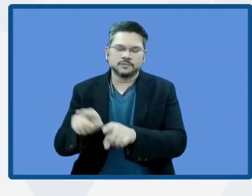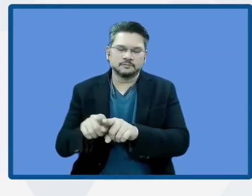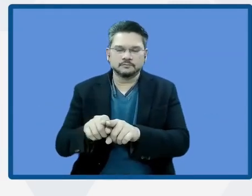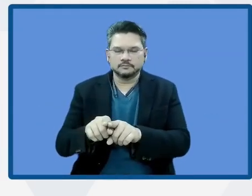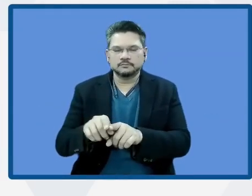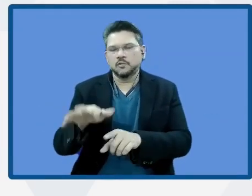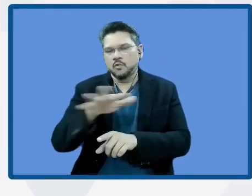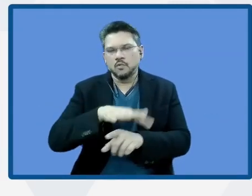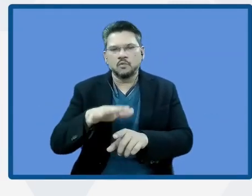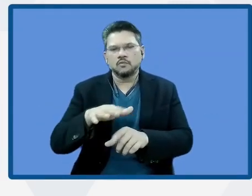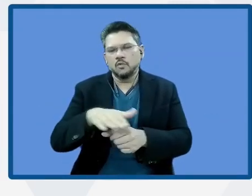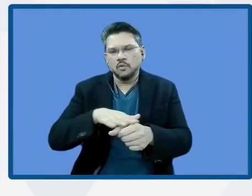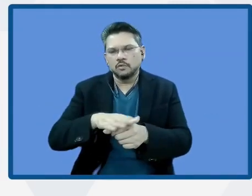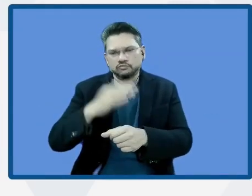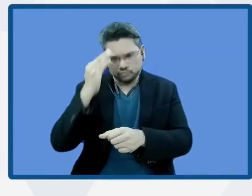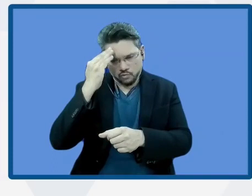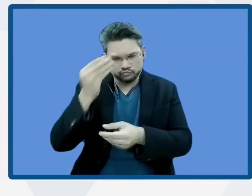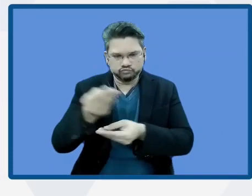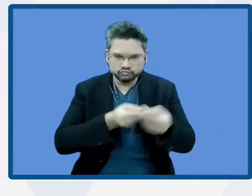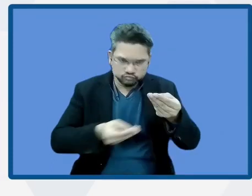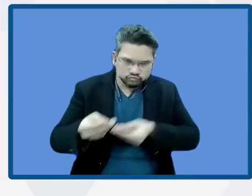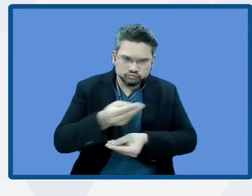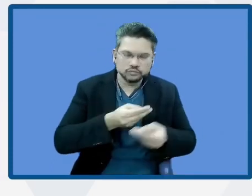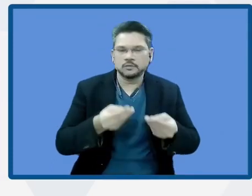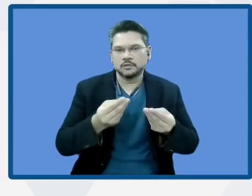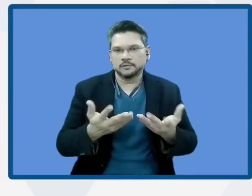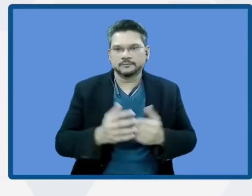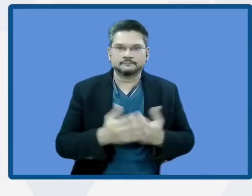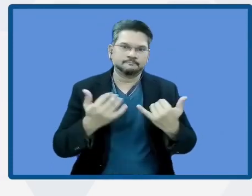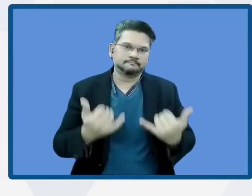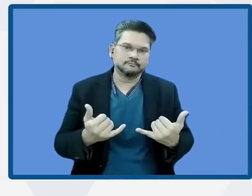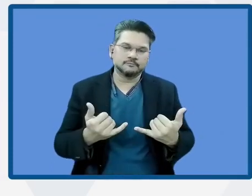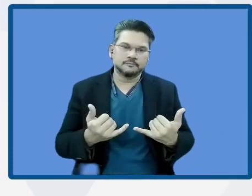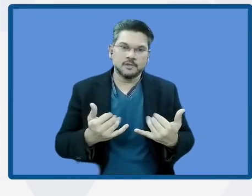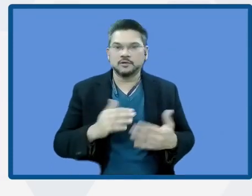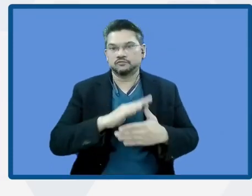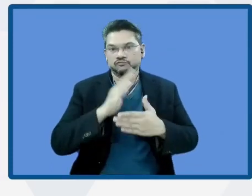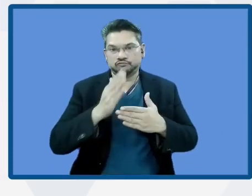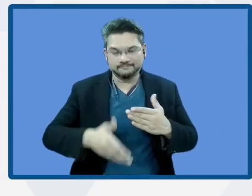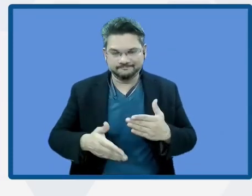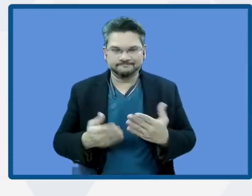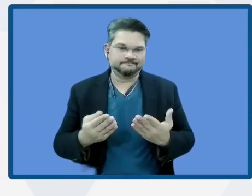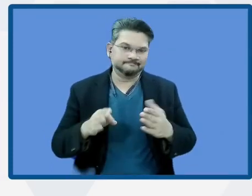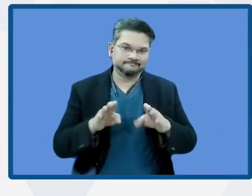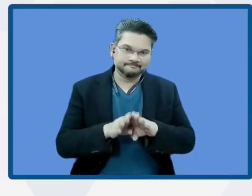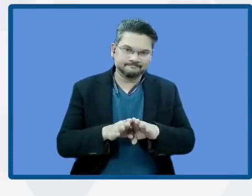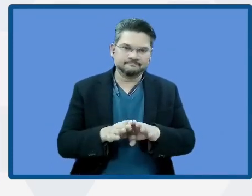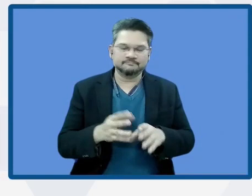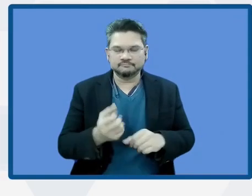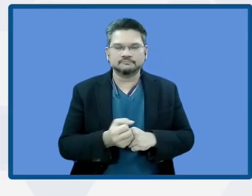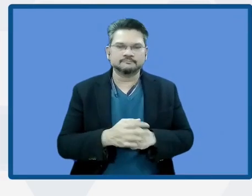change context, and to wrap up, with unpredictable events in terms of frequency and